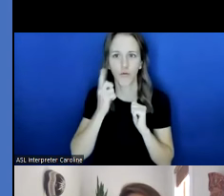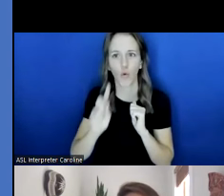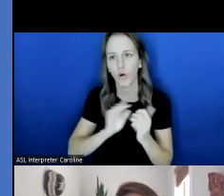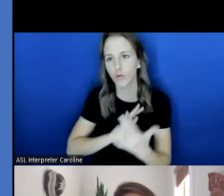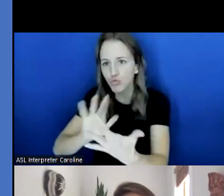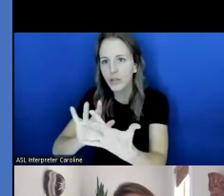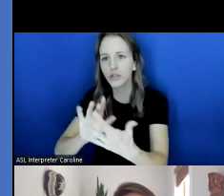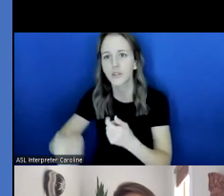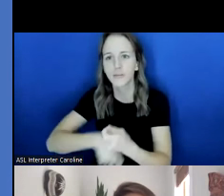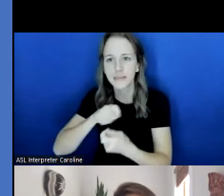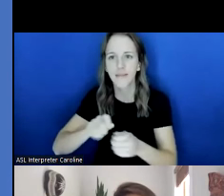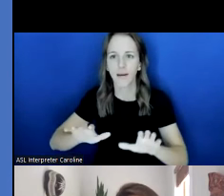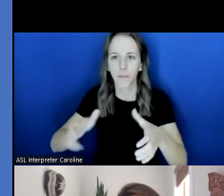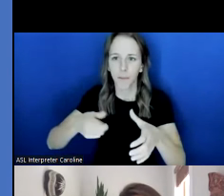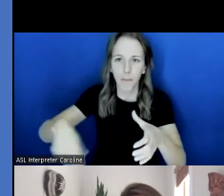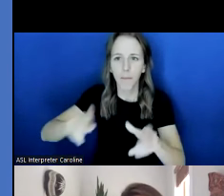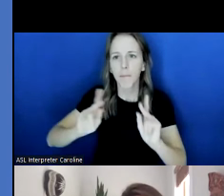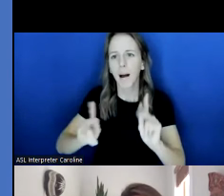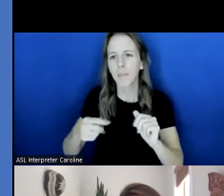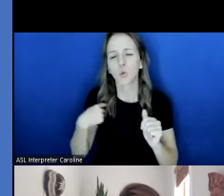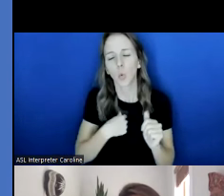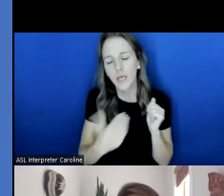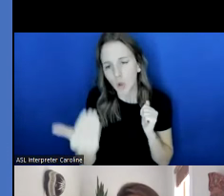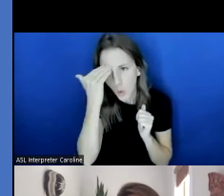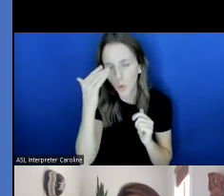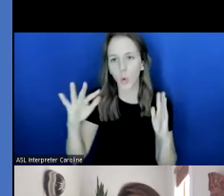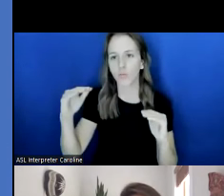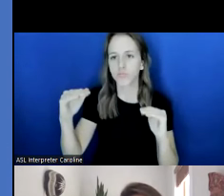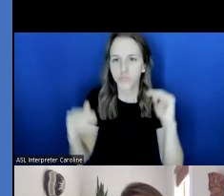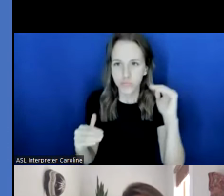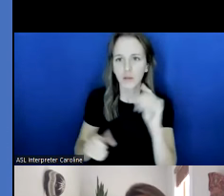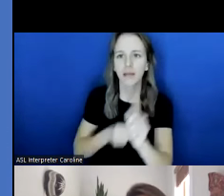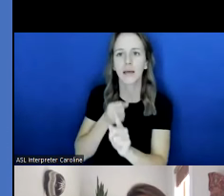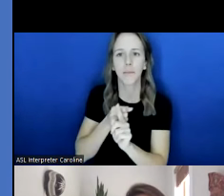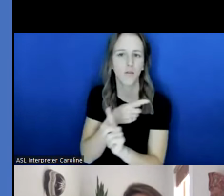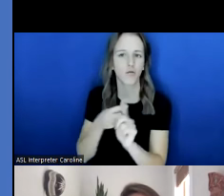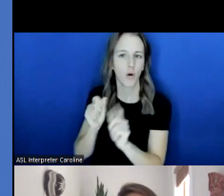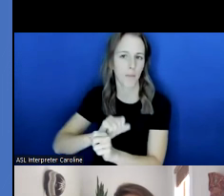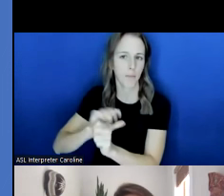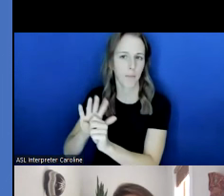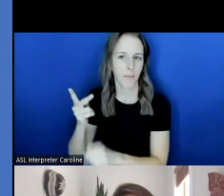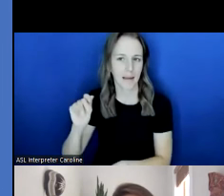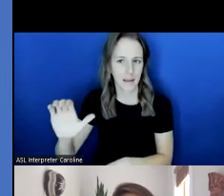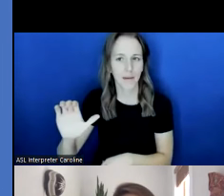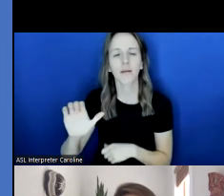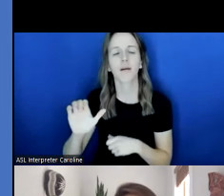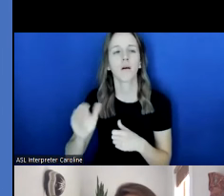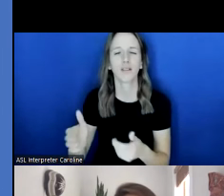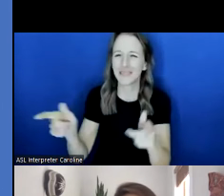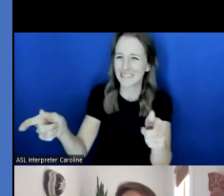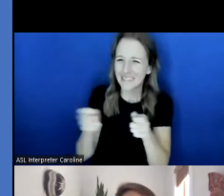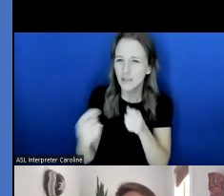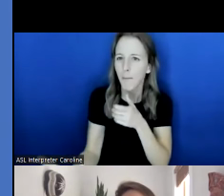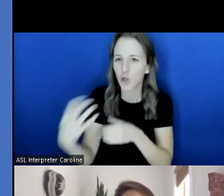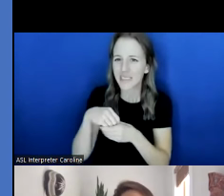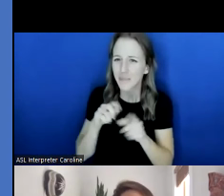that we knew were being disproportionately impacted by the pandemic, to get them to participate in the survey and help them